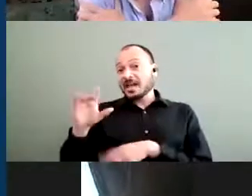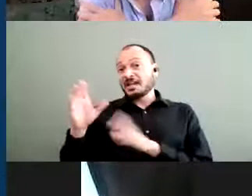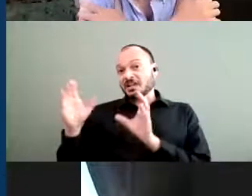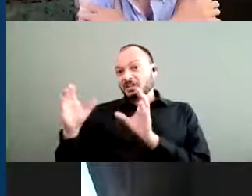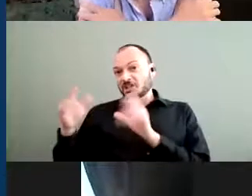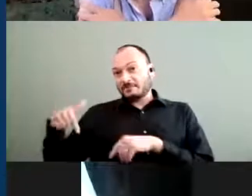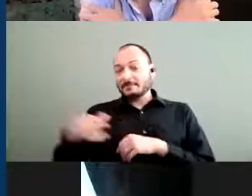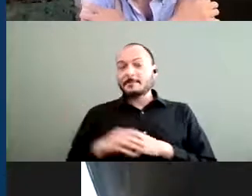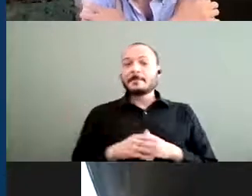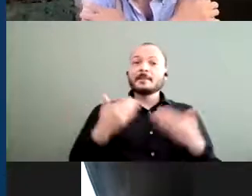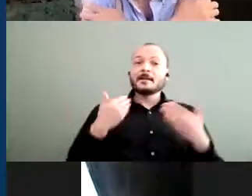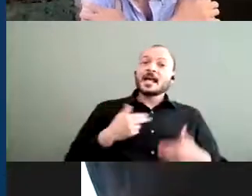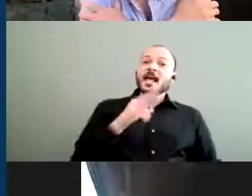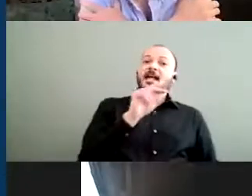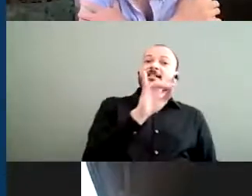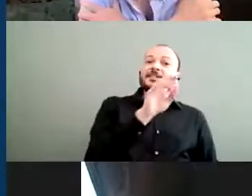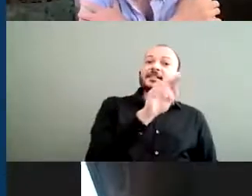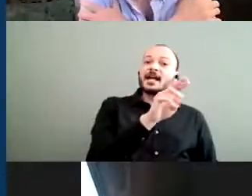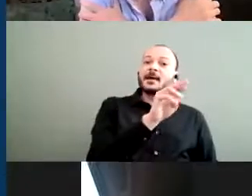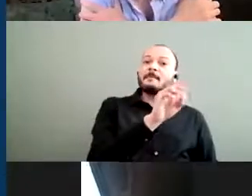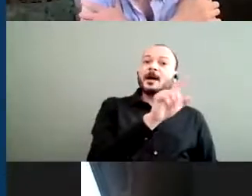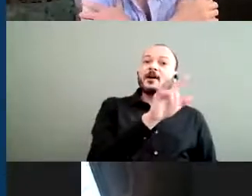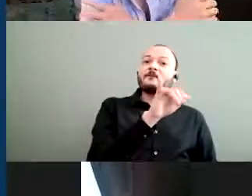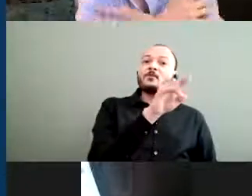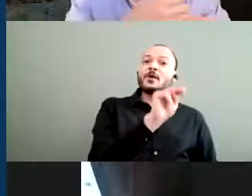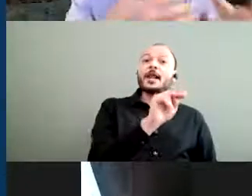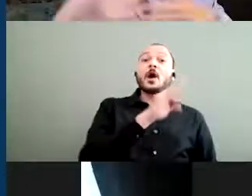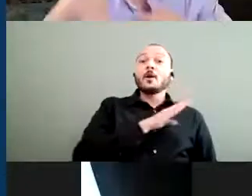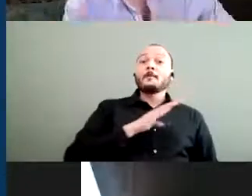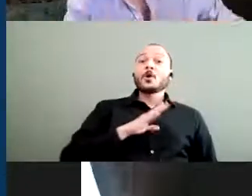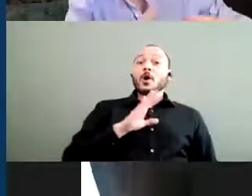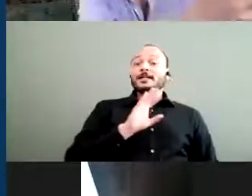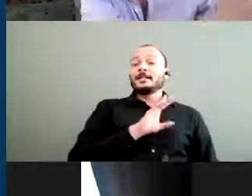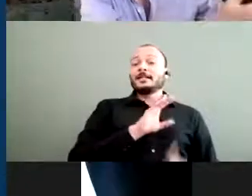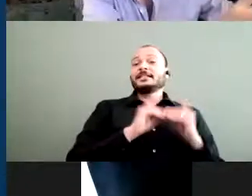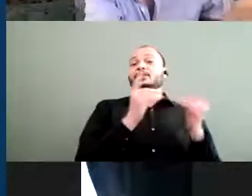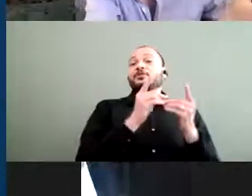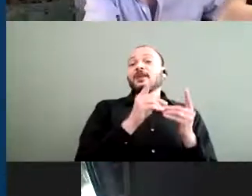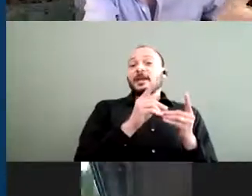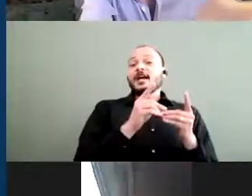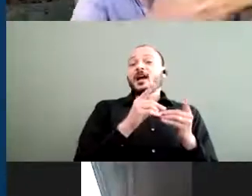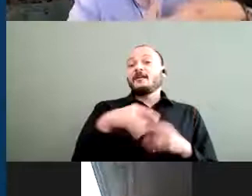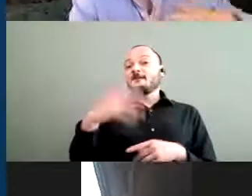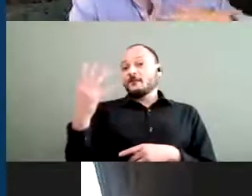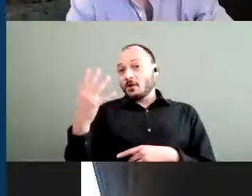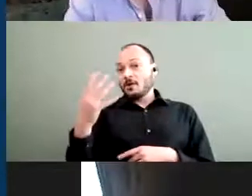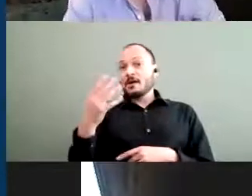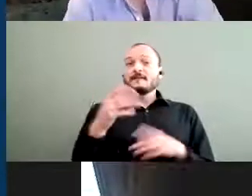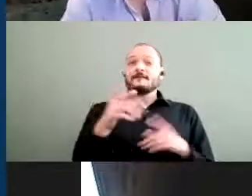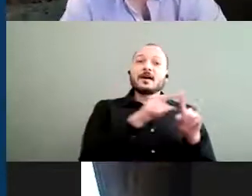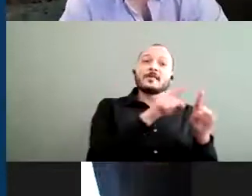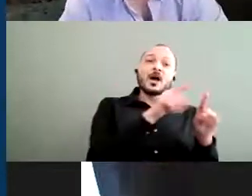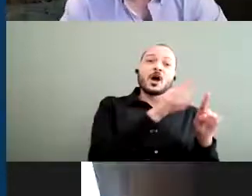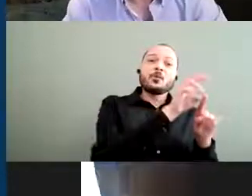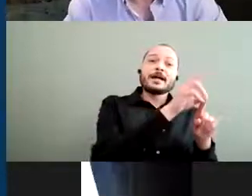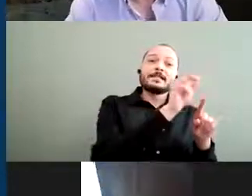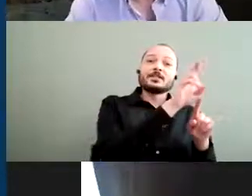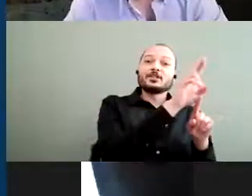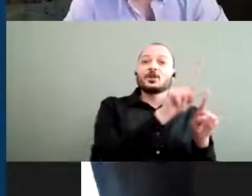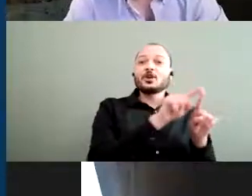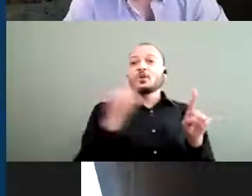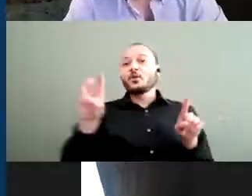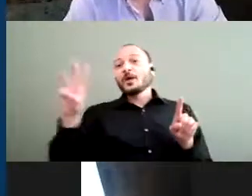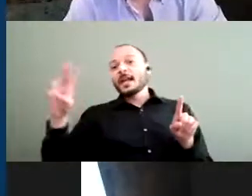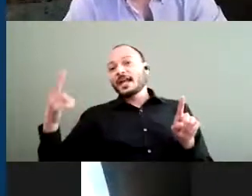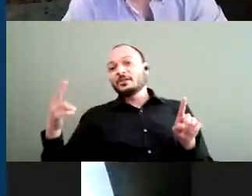Nick Melvoin, board member for District 4, which spans from Westchester to Woodland Hills and the ocean to the Hollywood Hills. Proud to